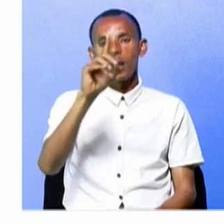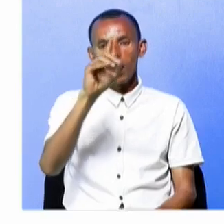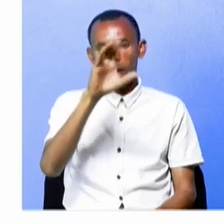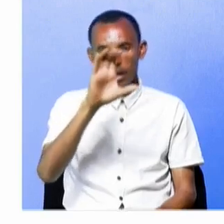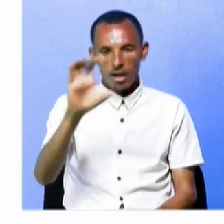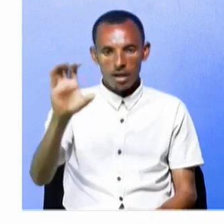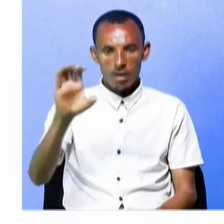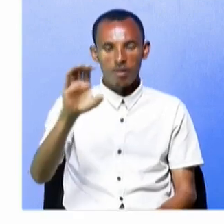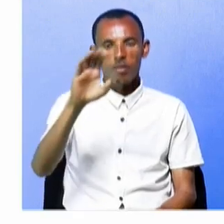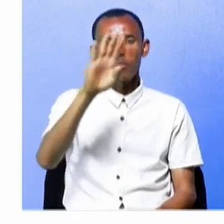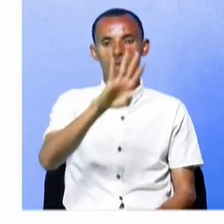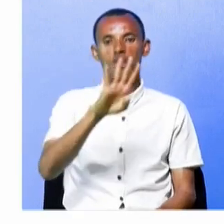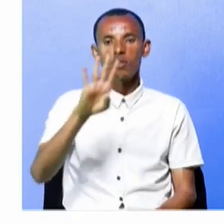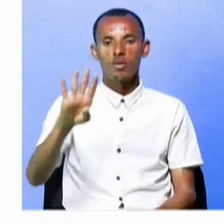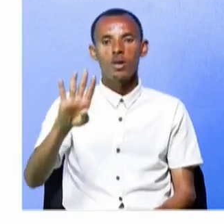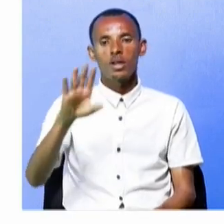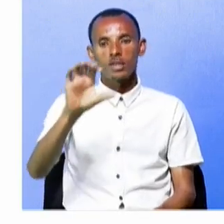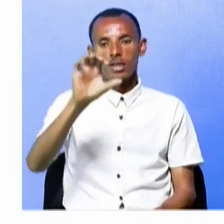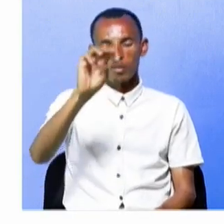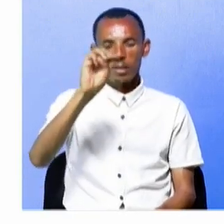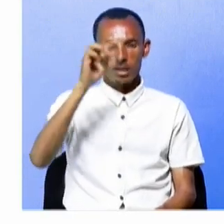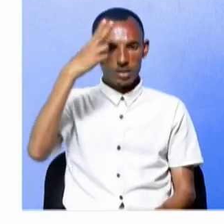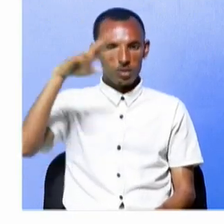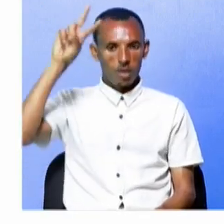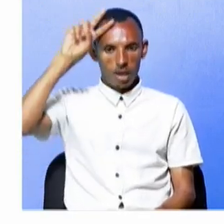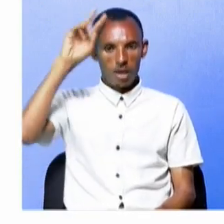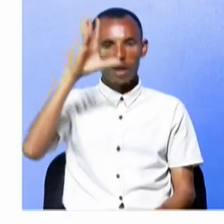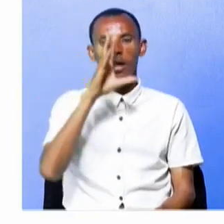144 centimeters square and